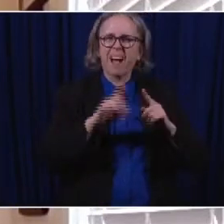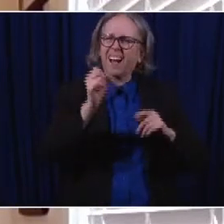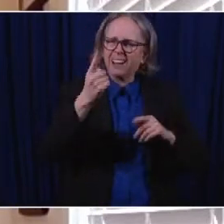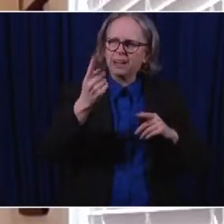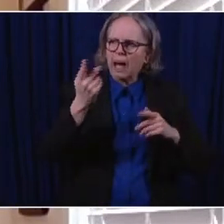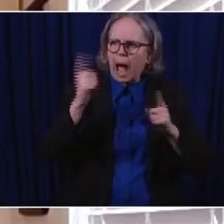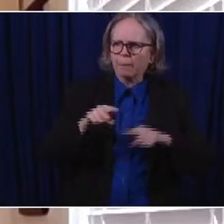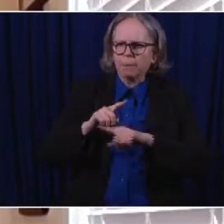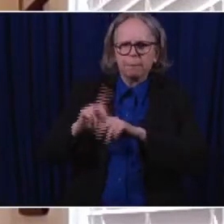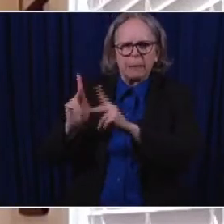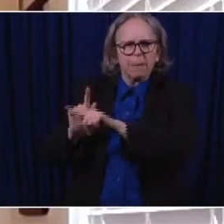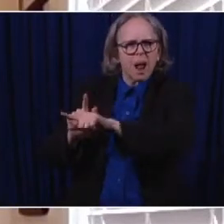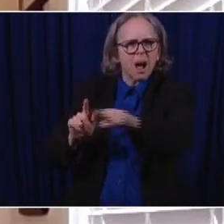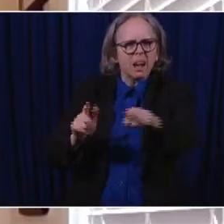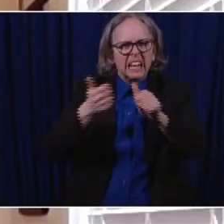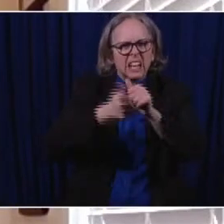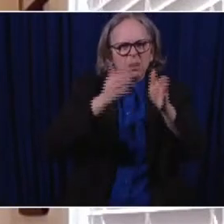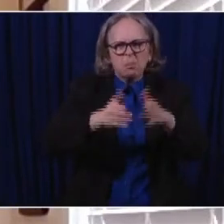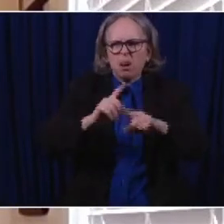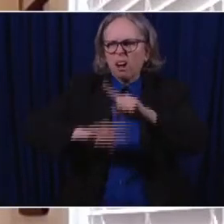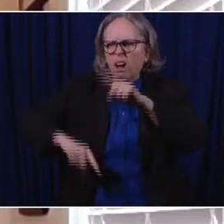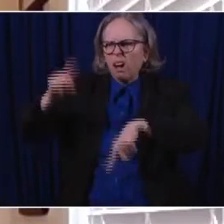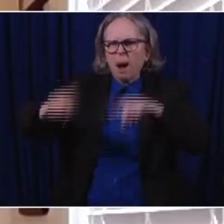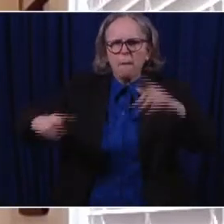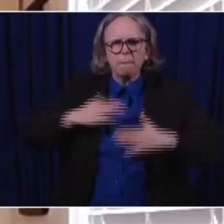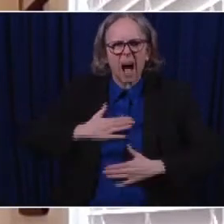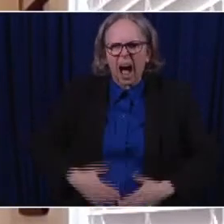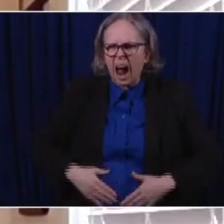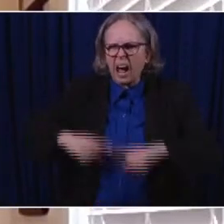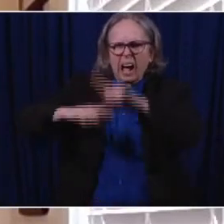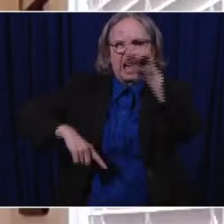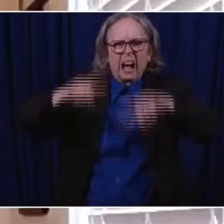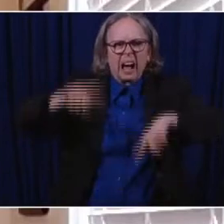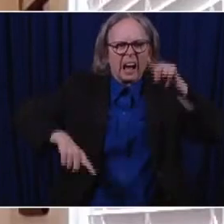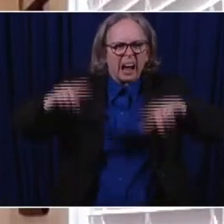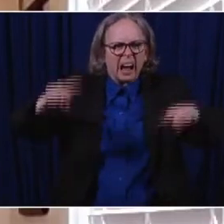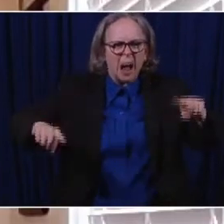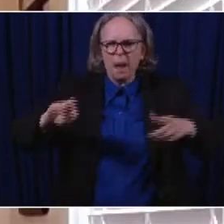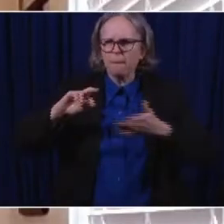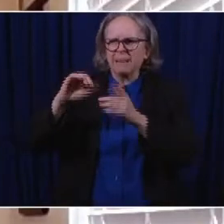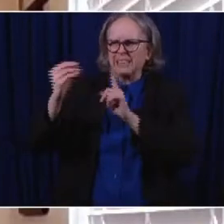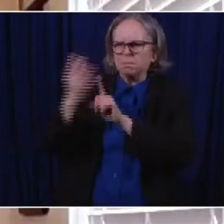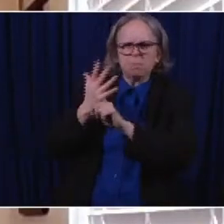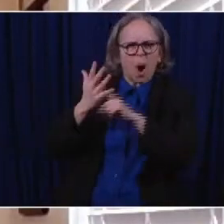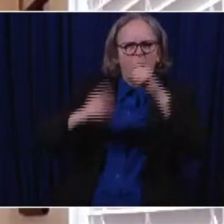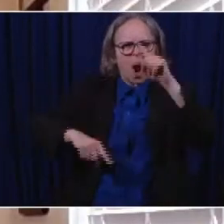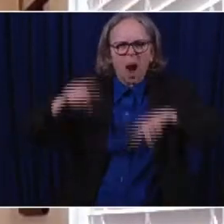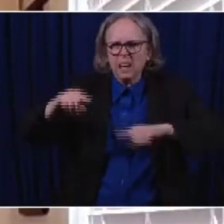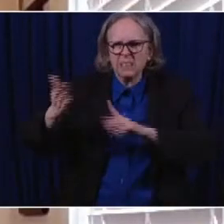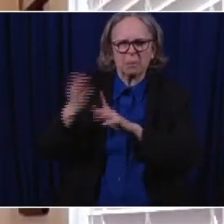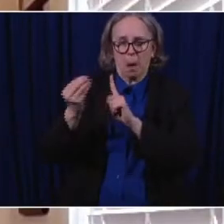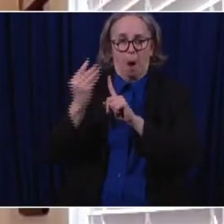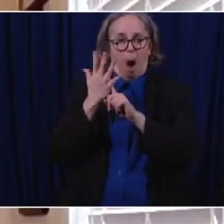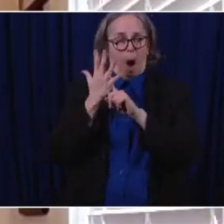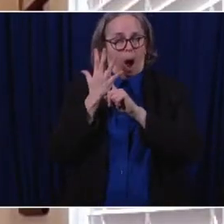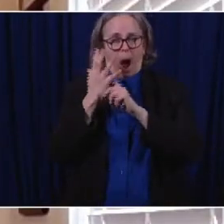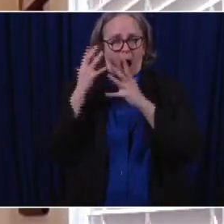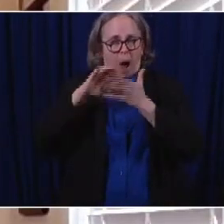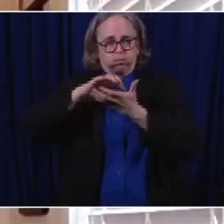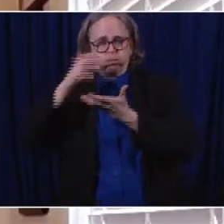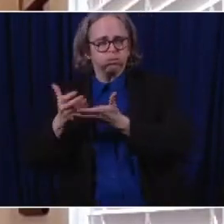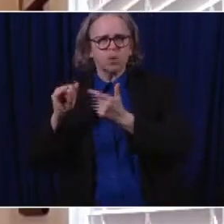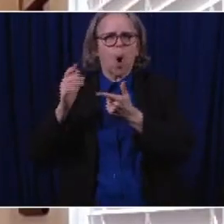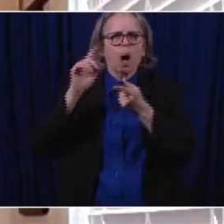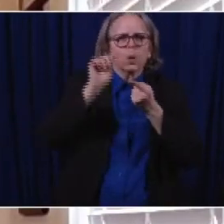to the virus leading up to our illness. The wonderful thing about vaccines is, first of all, they produce